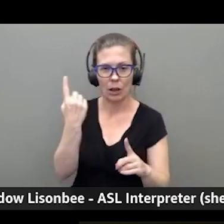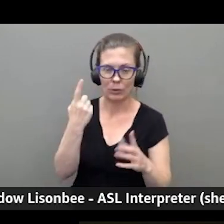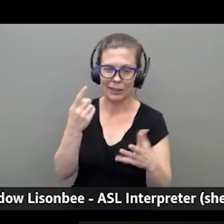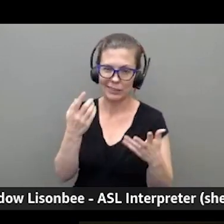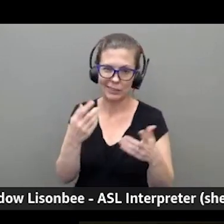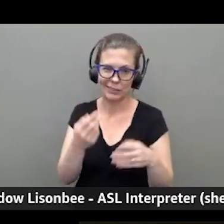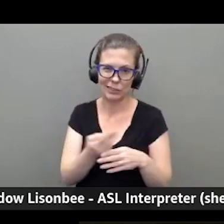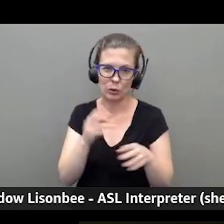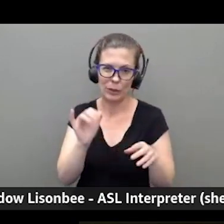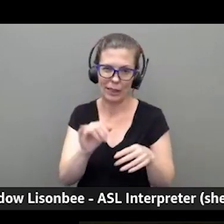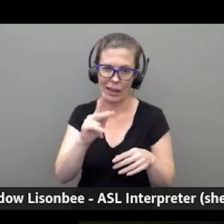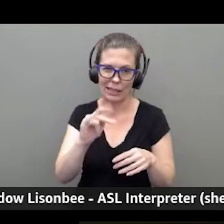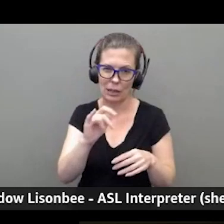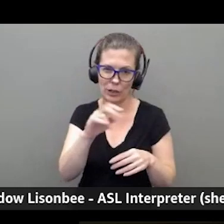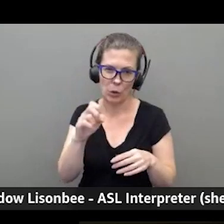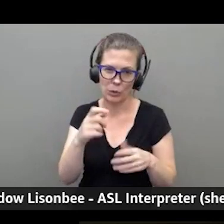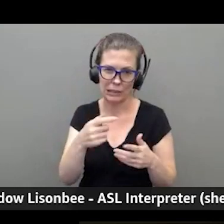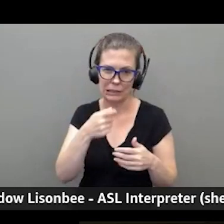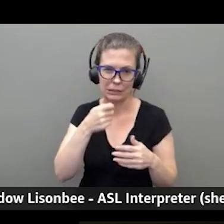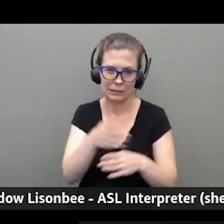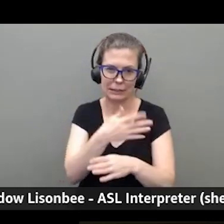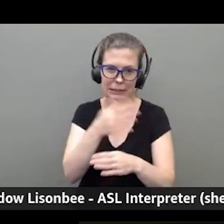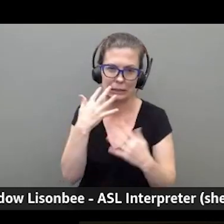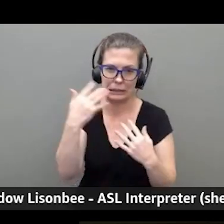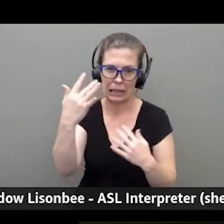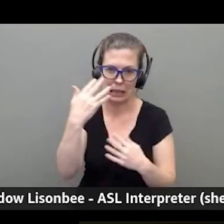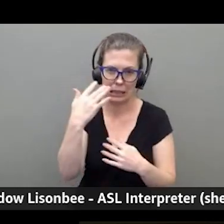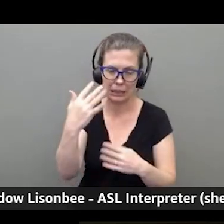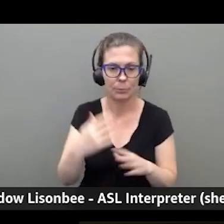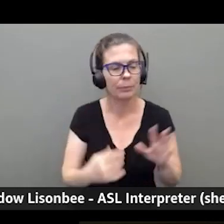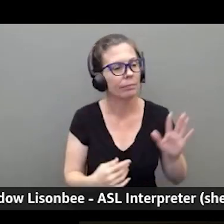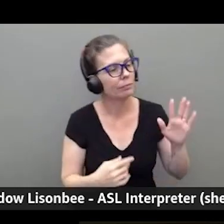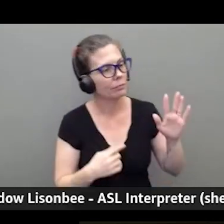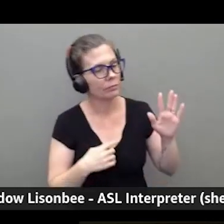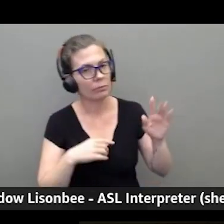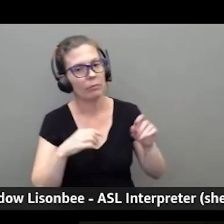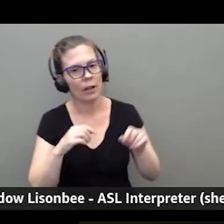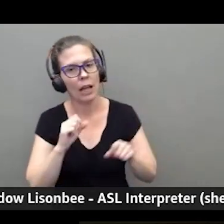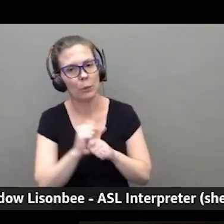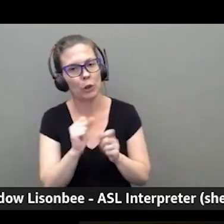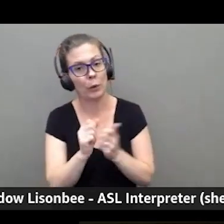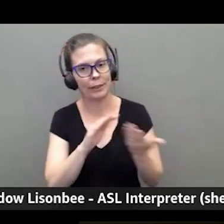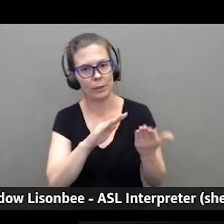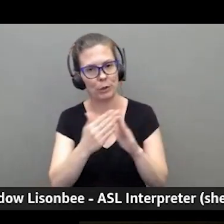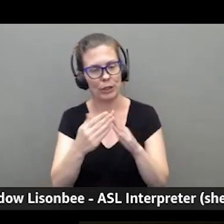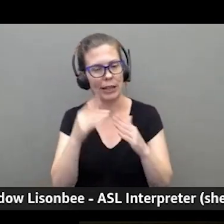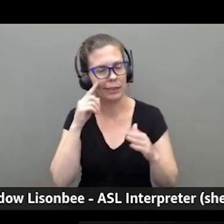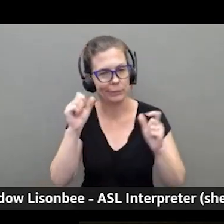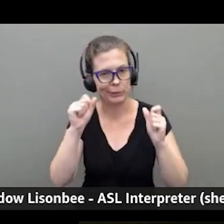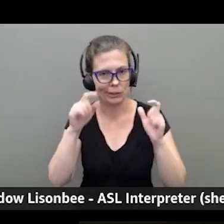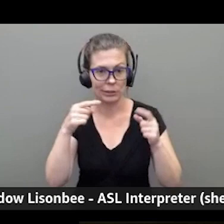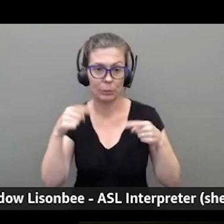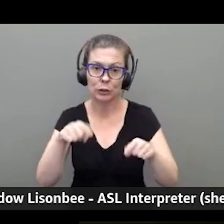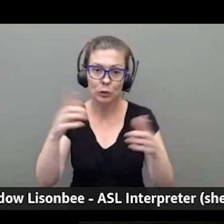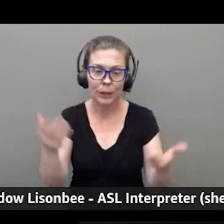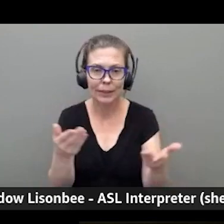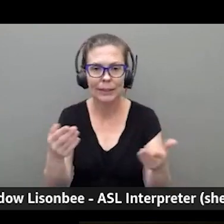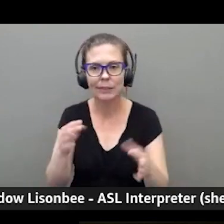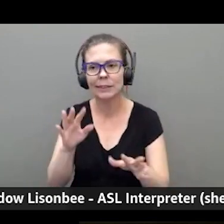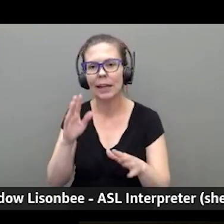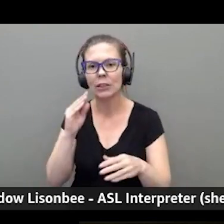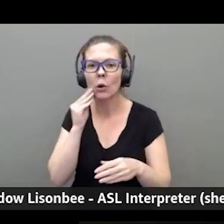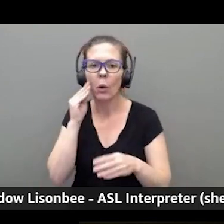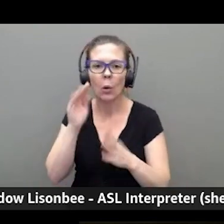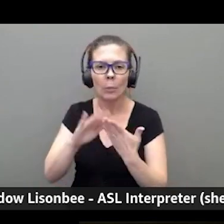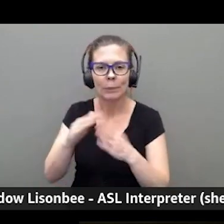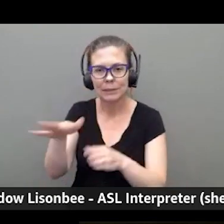So. Gotcha. Okay. Well, I work a lot with the community and I think it'd be really awesome as like you're doing things in like your hometown